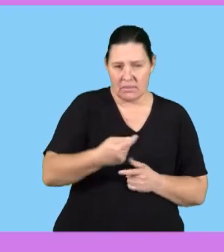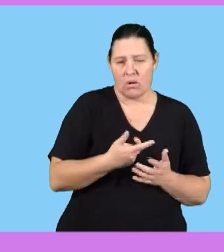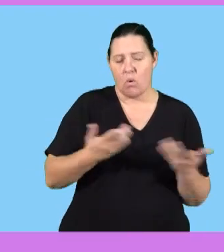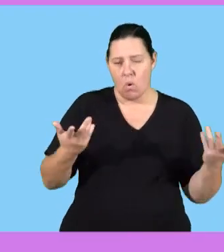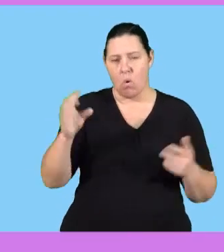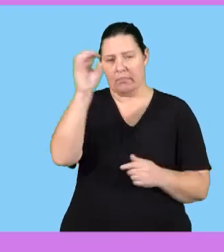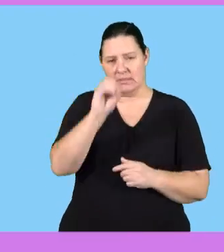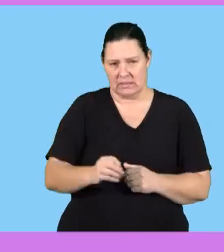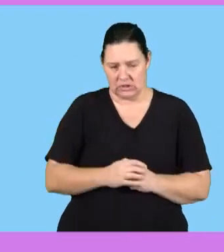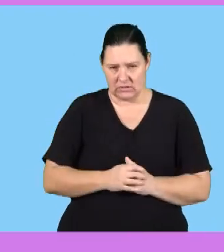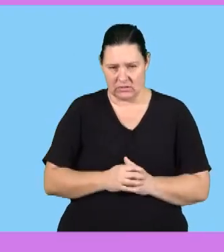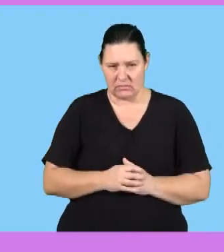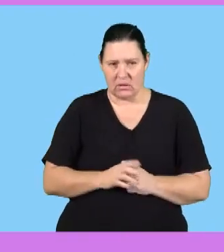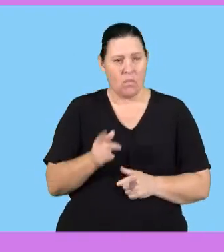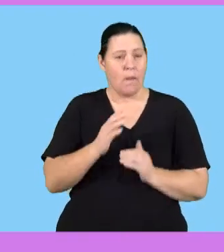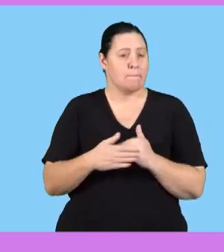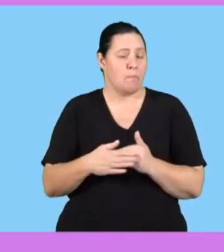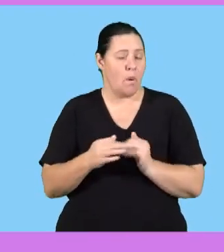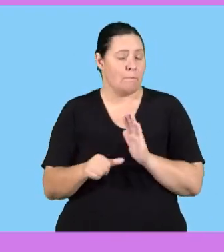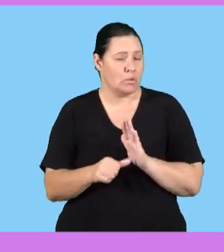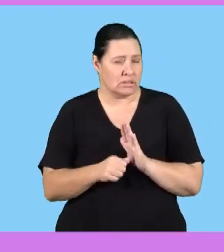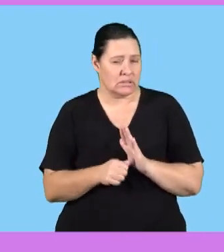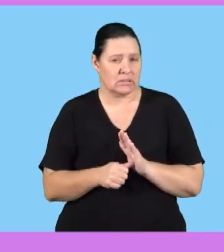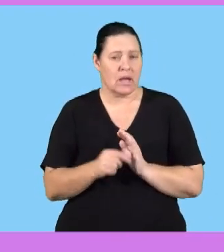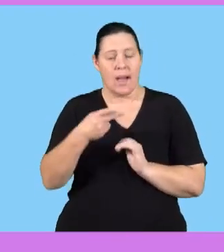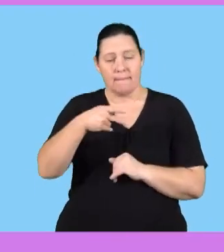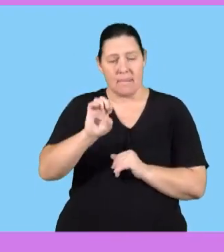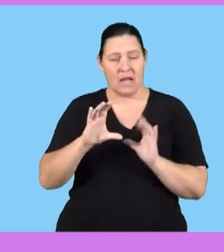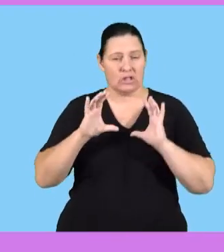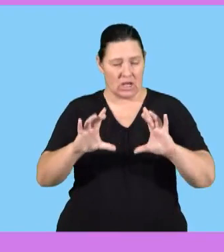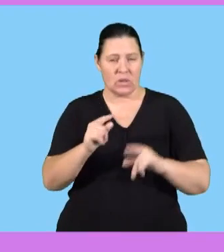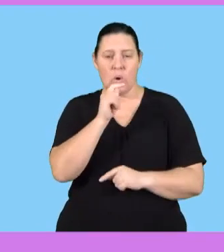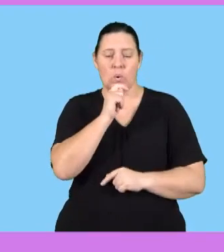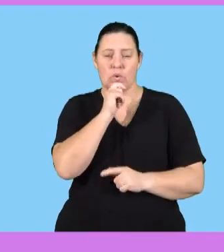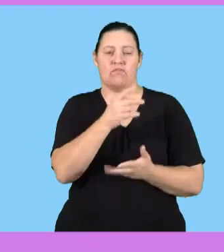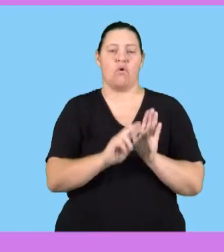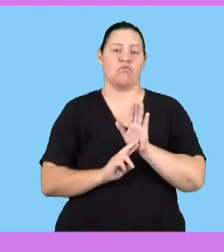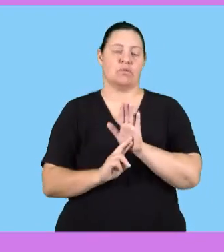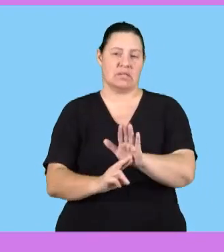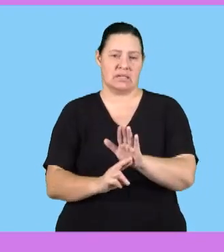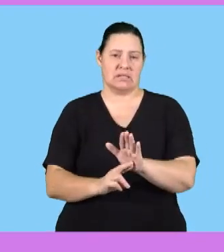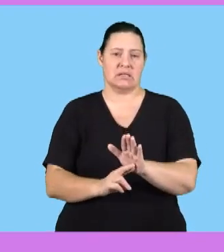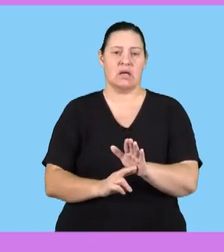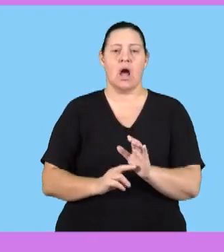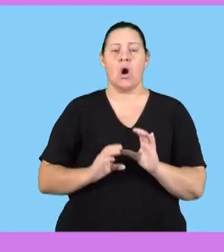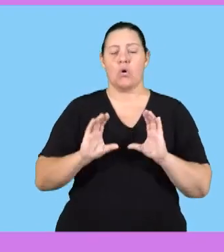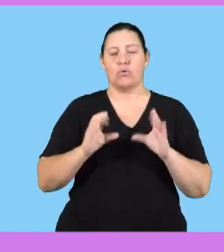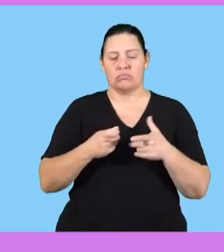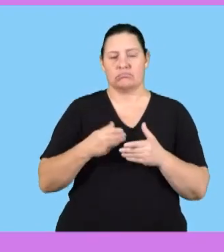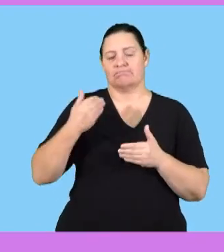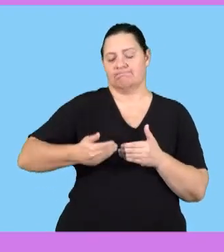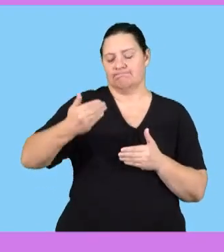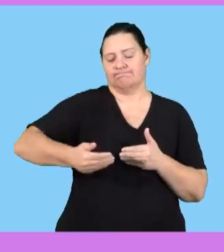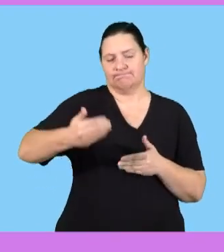decimal, or as a percentage. What else is important? That pie charts are often used for representing categorical